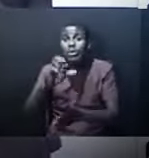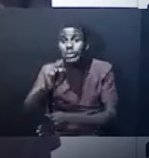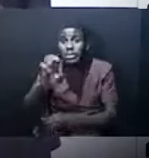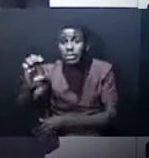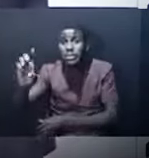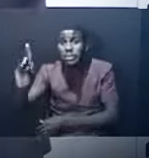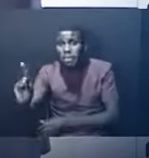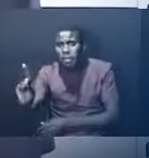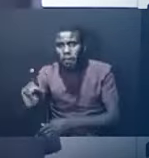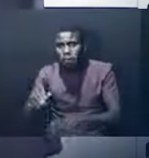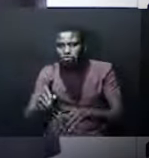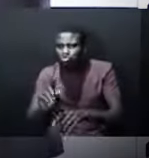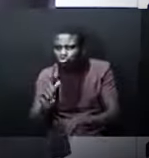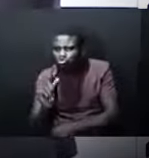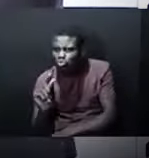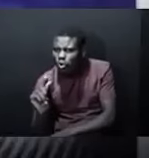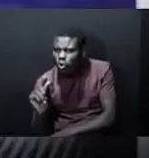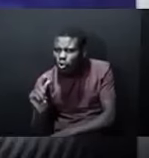verse